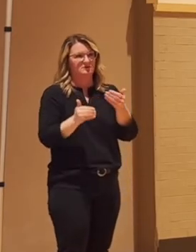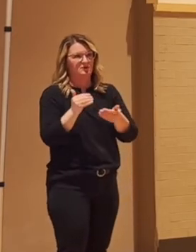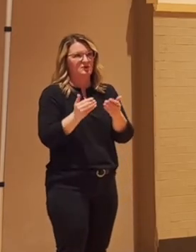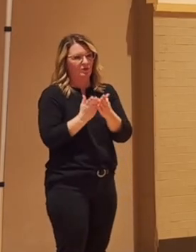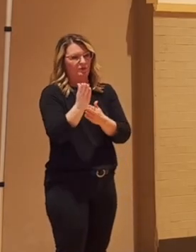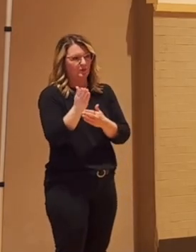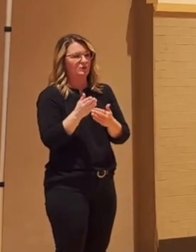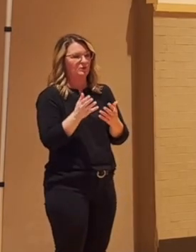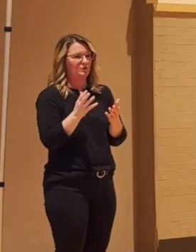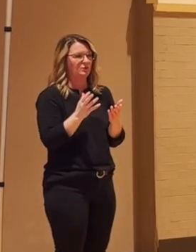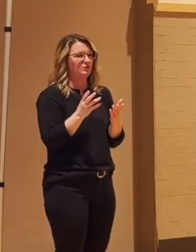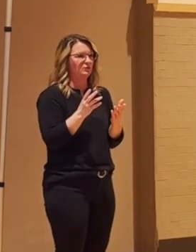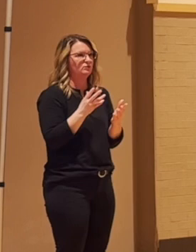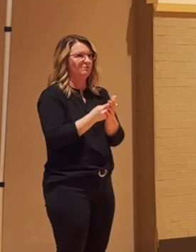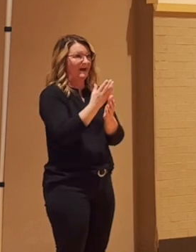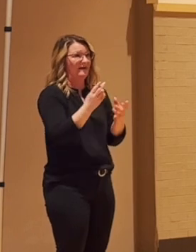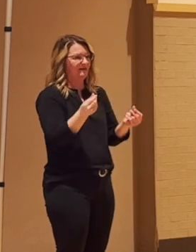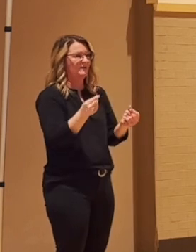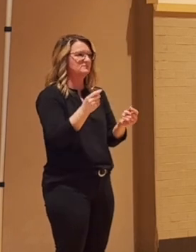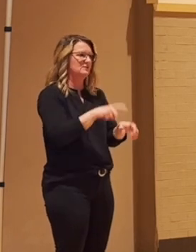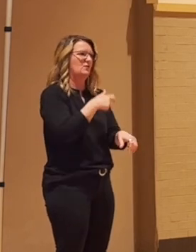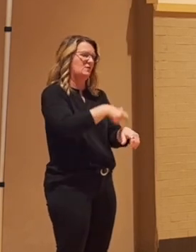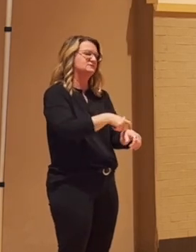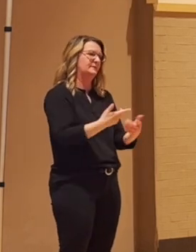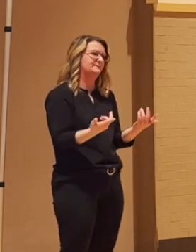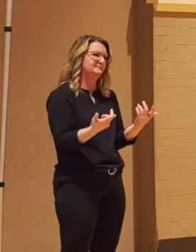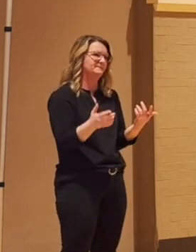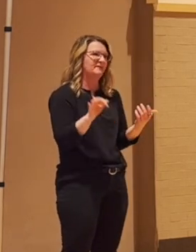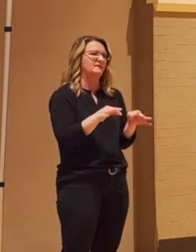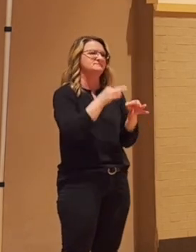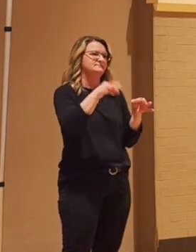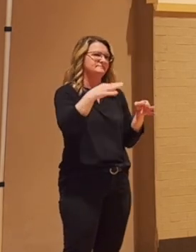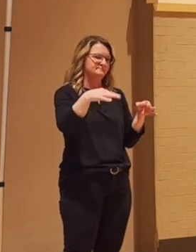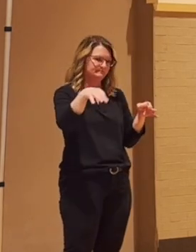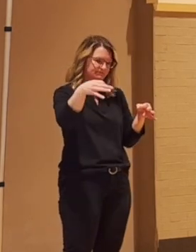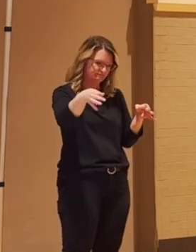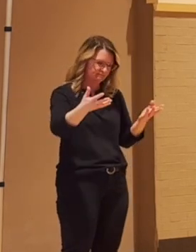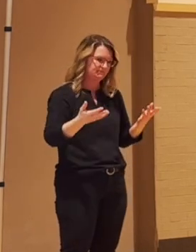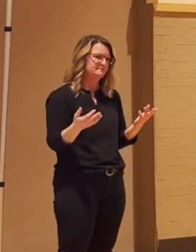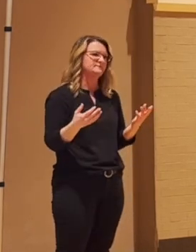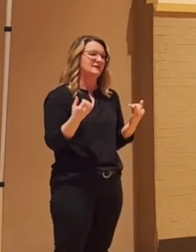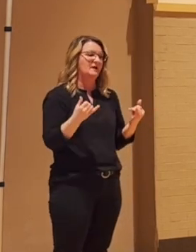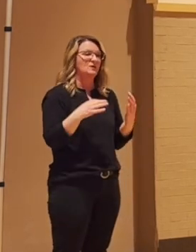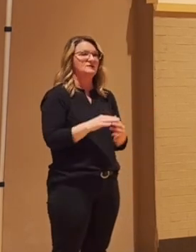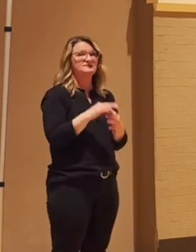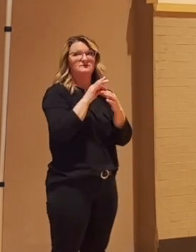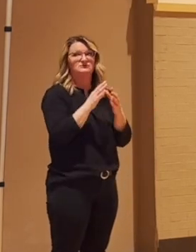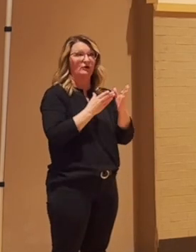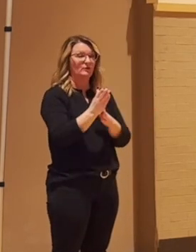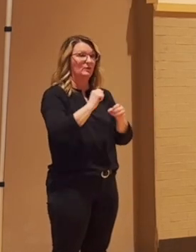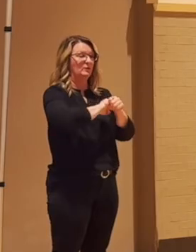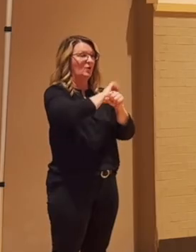through that take a long time. And those caused severe delays, and now, especially like through the